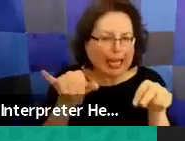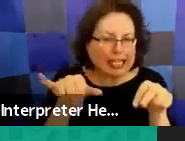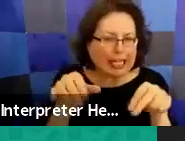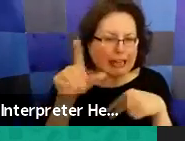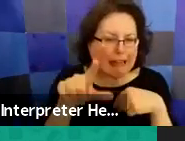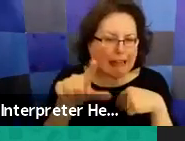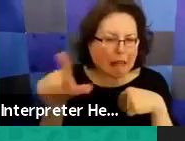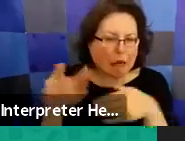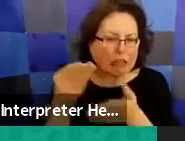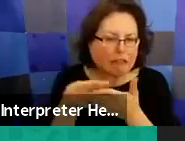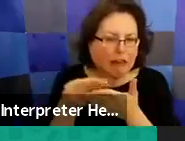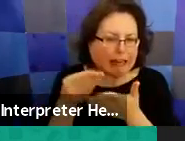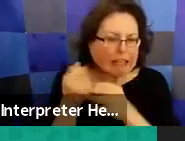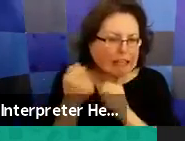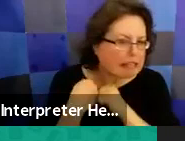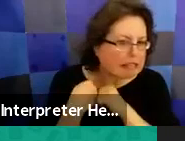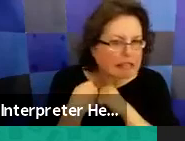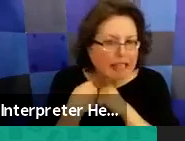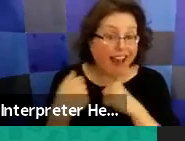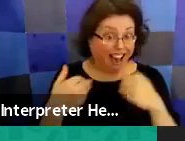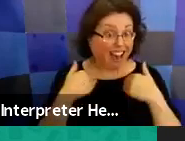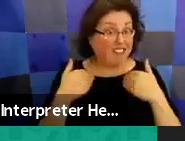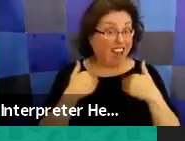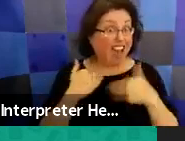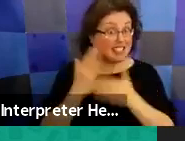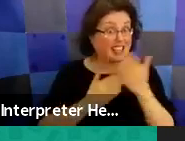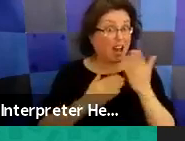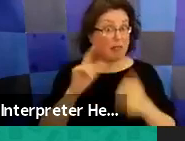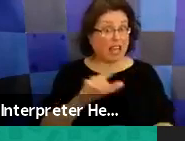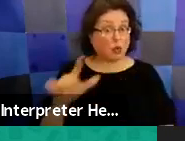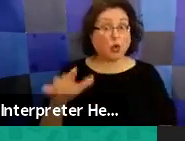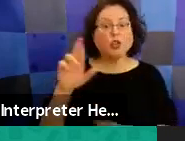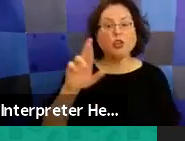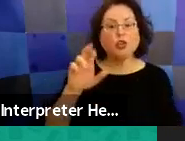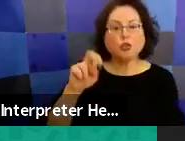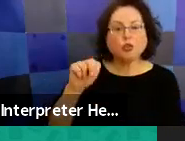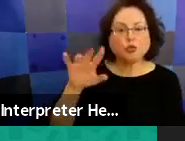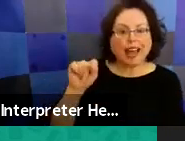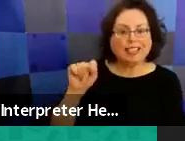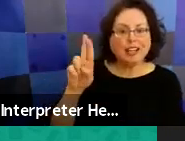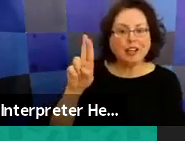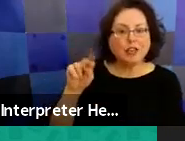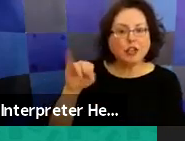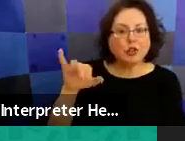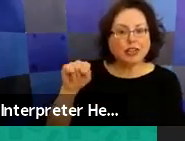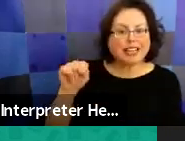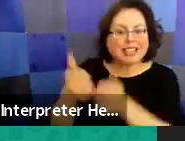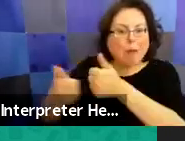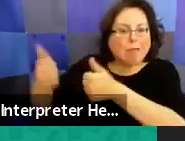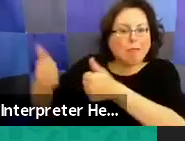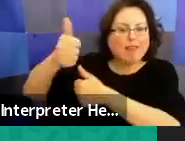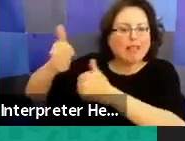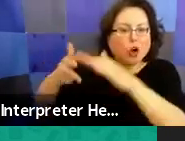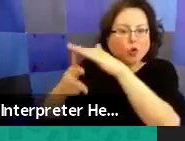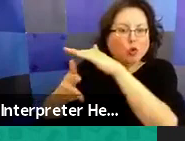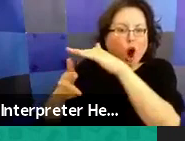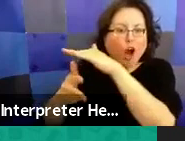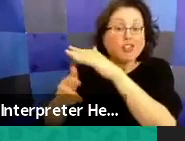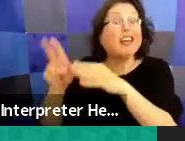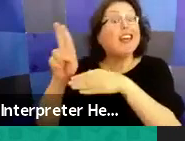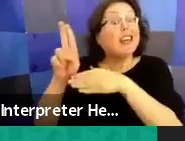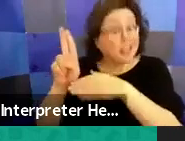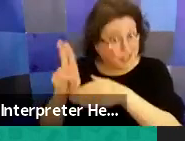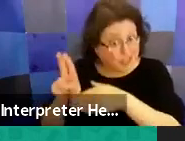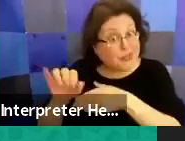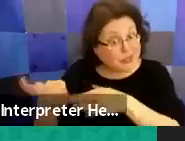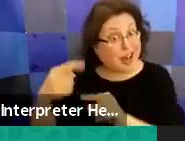had landlords who rent the unit above their garage and who literally use the monthly